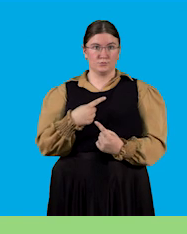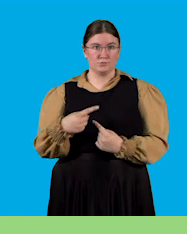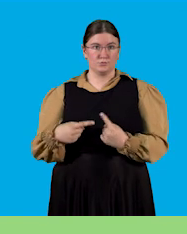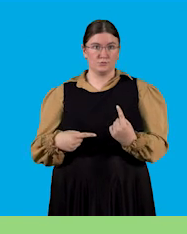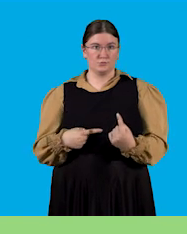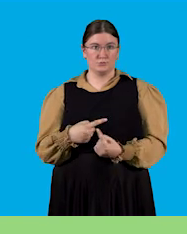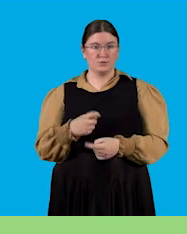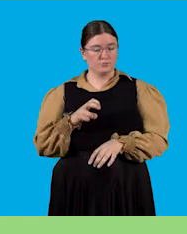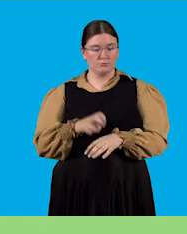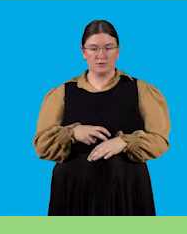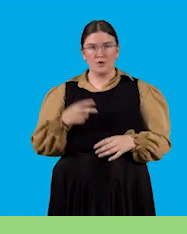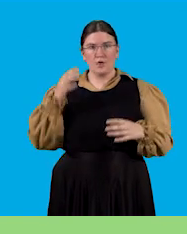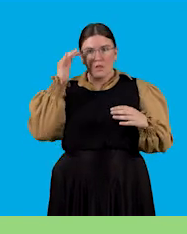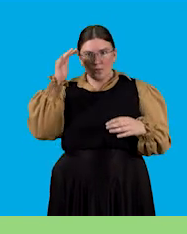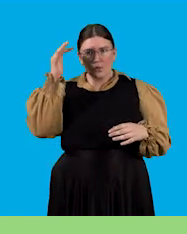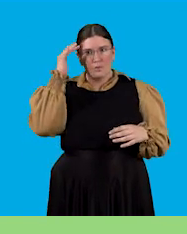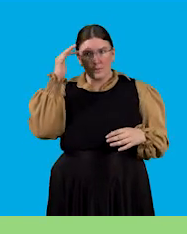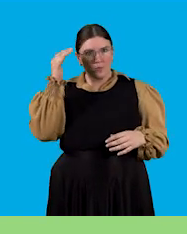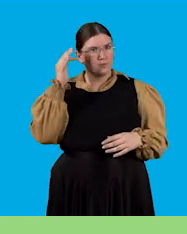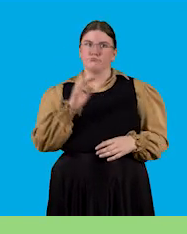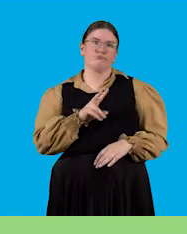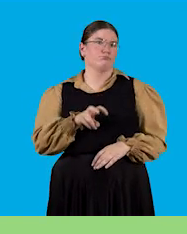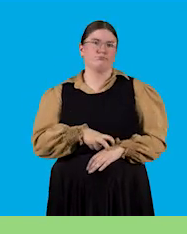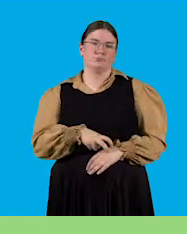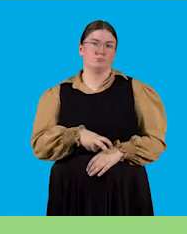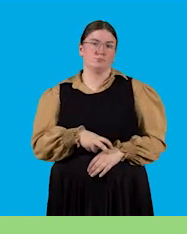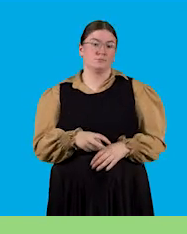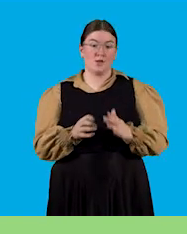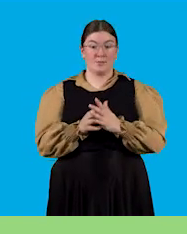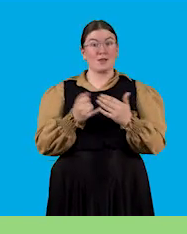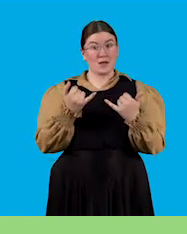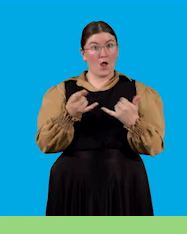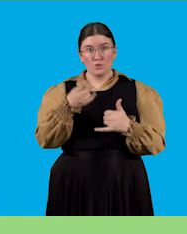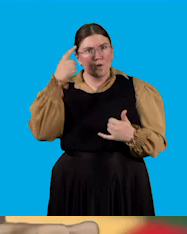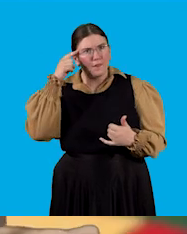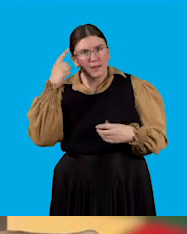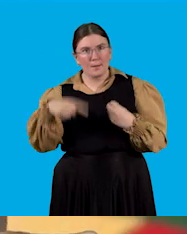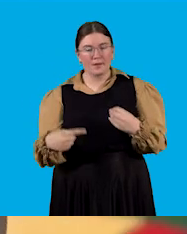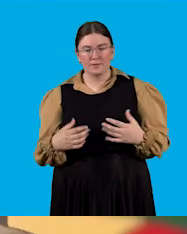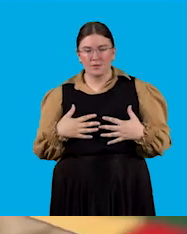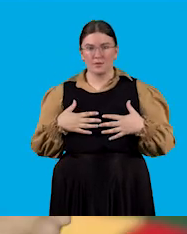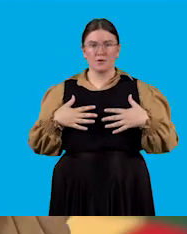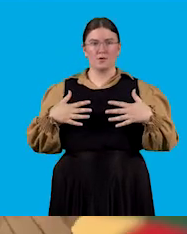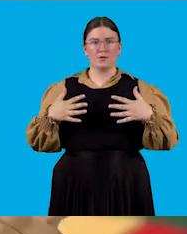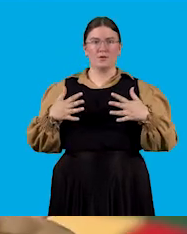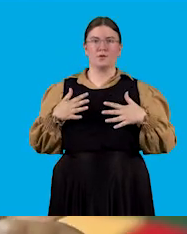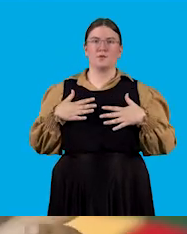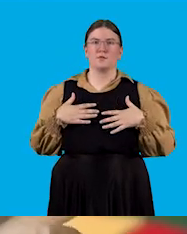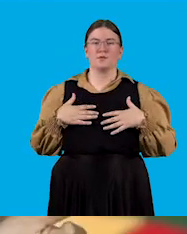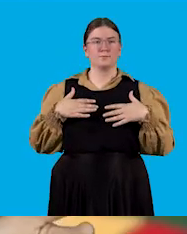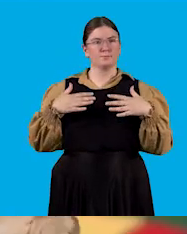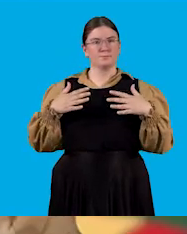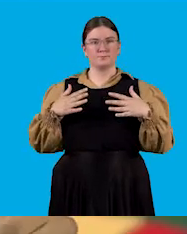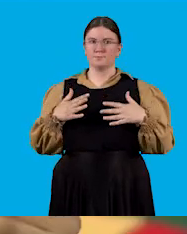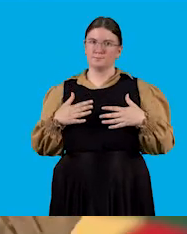not require any thought. If you think about yourself right now, you are not thinking about taking in